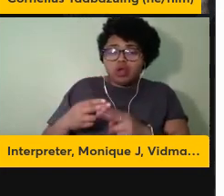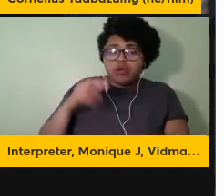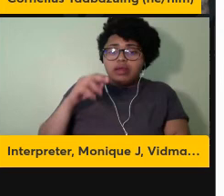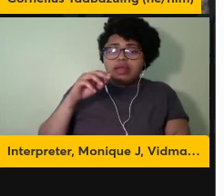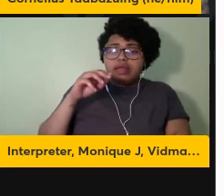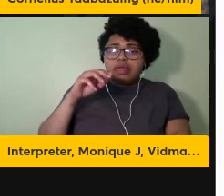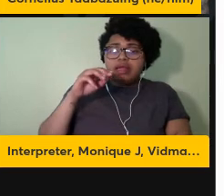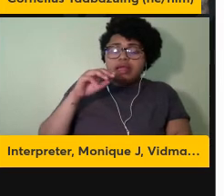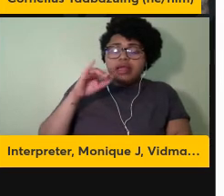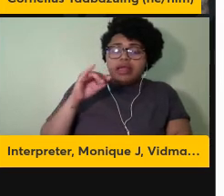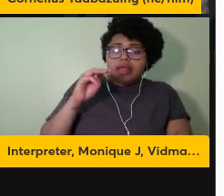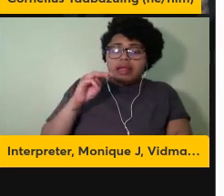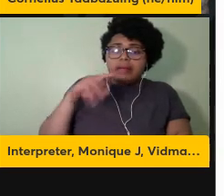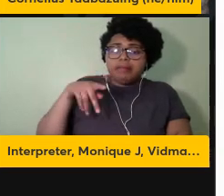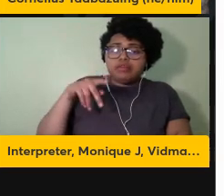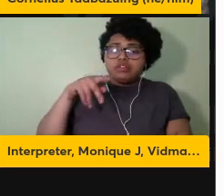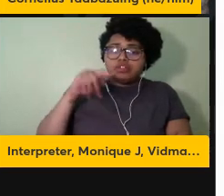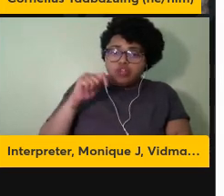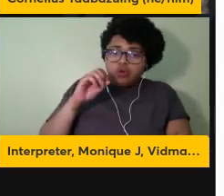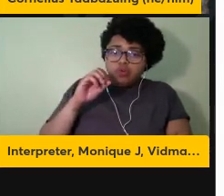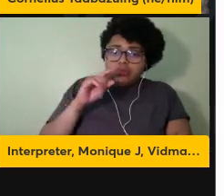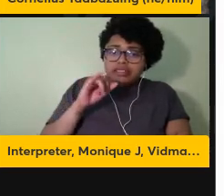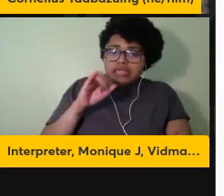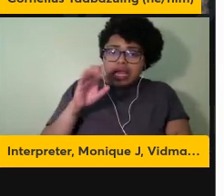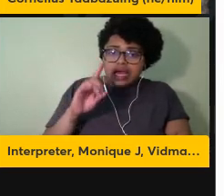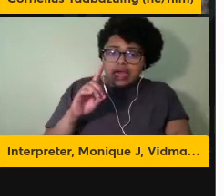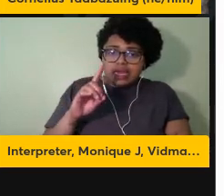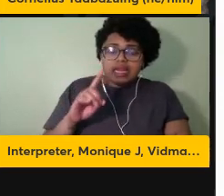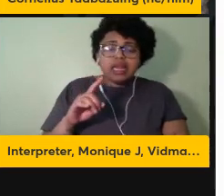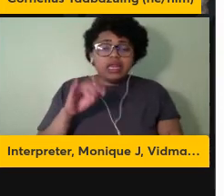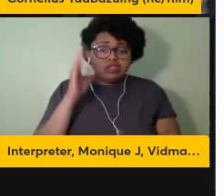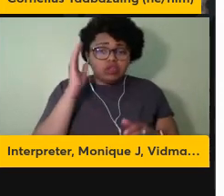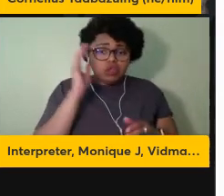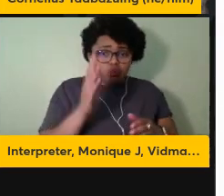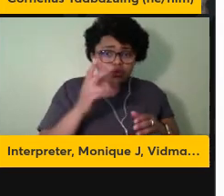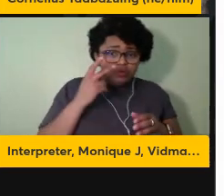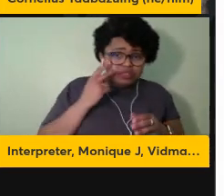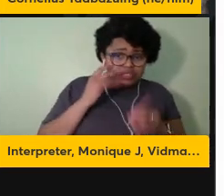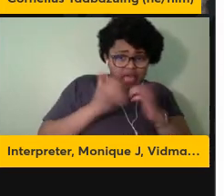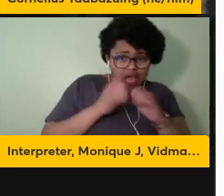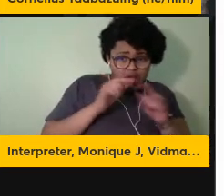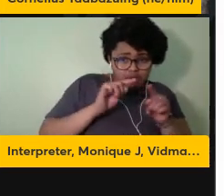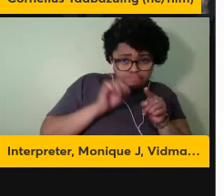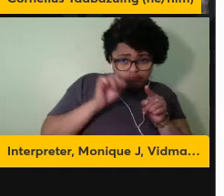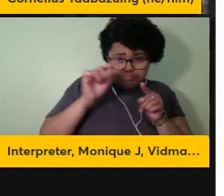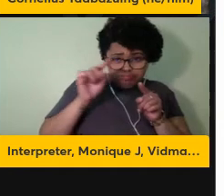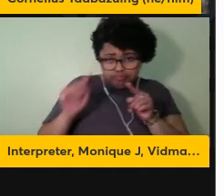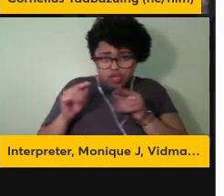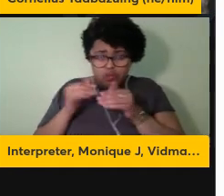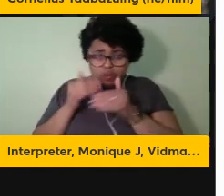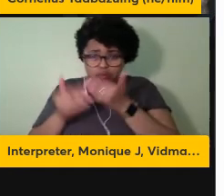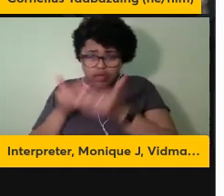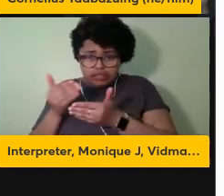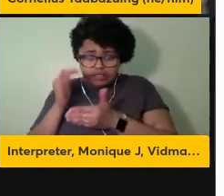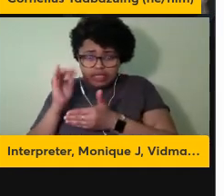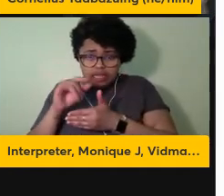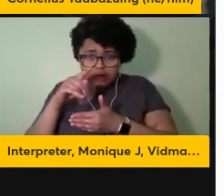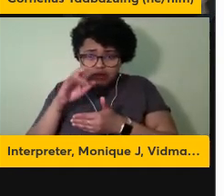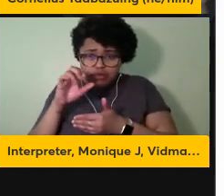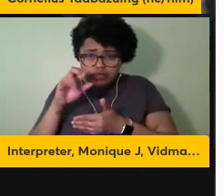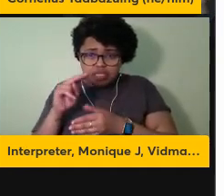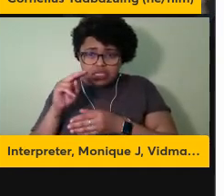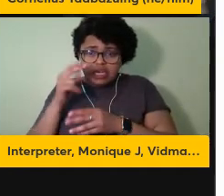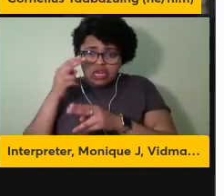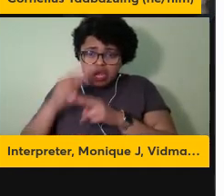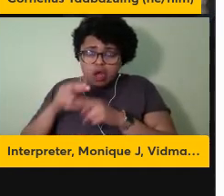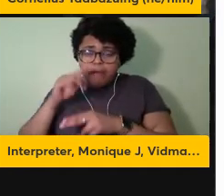apoptosis. And our readout for apoptosis is going to be processing of this protein called PARP. And so here I'm showing you a Western blot,